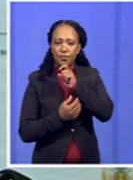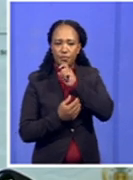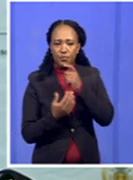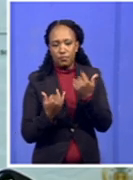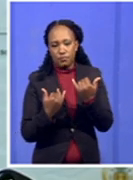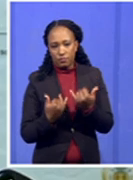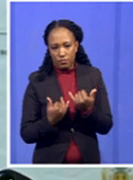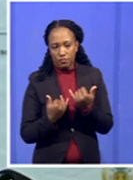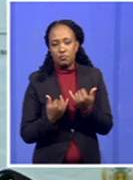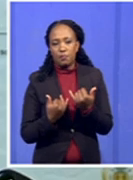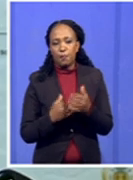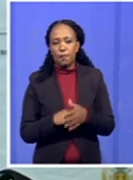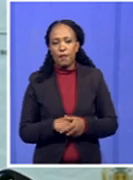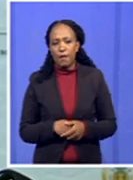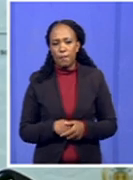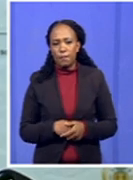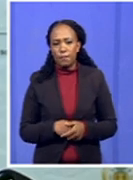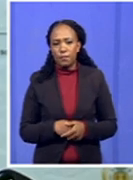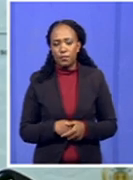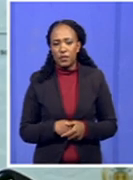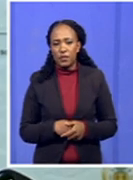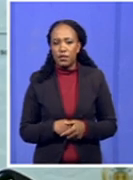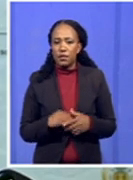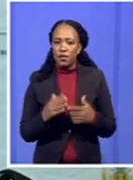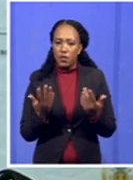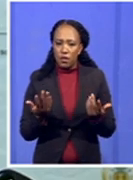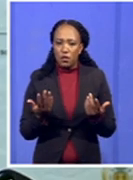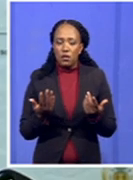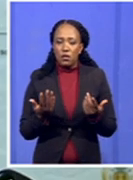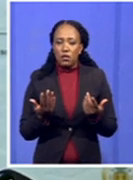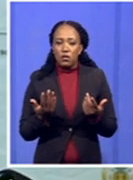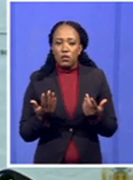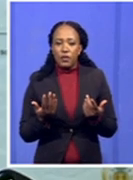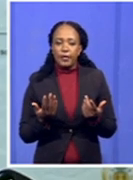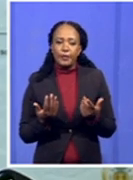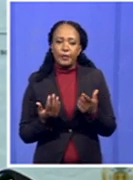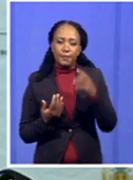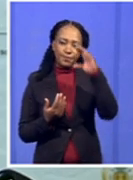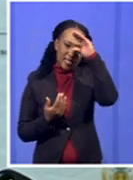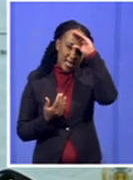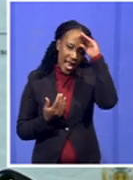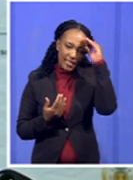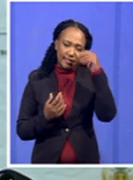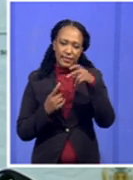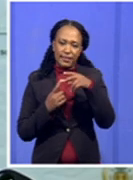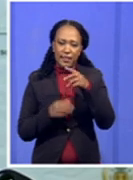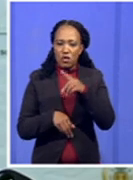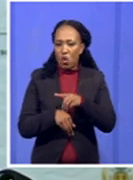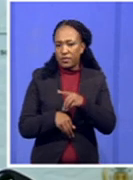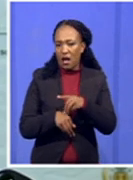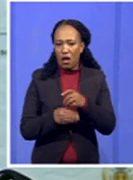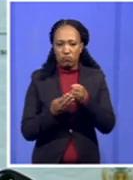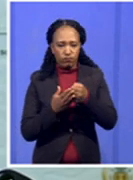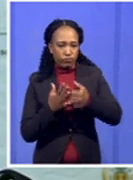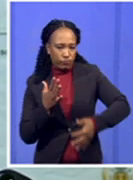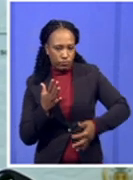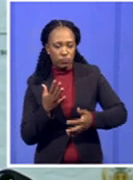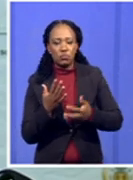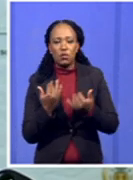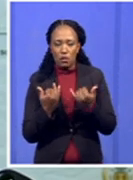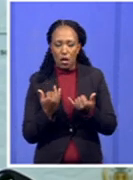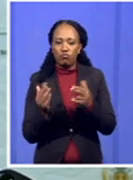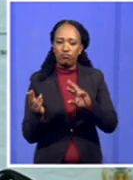its usage. So the clinical team now is really just working on those details. So the recommissioning